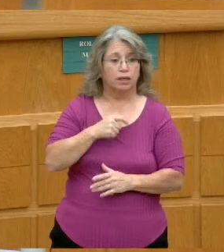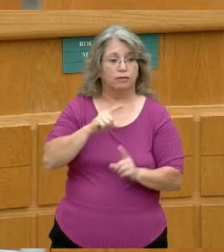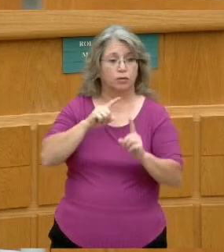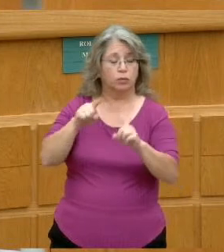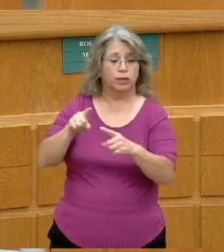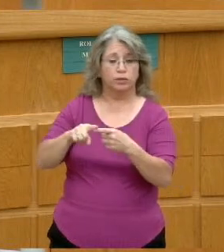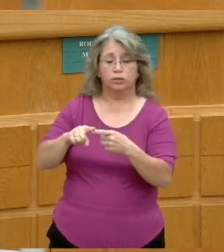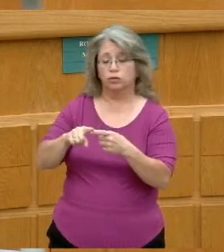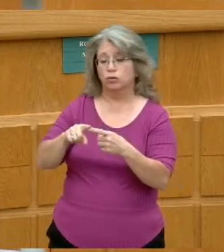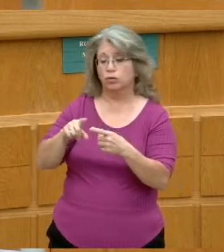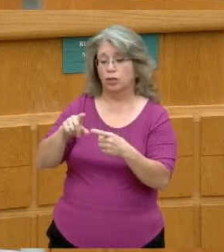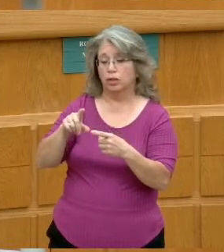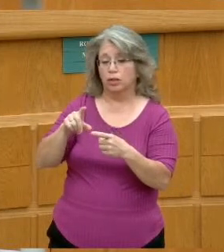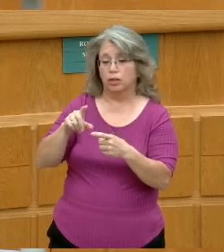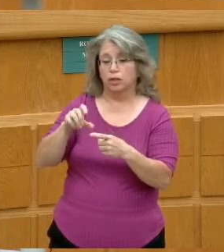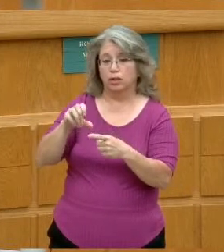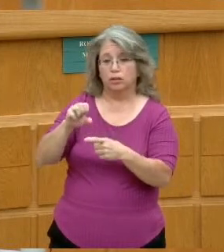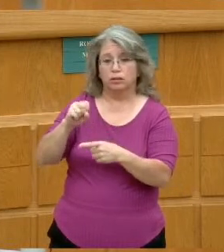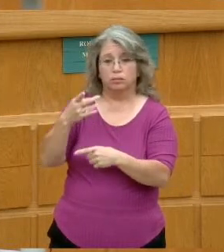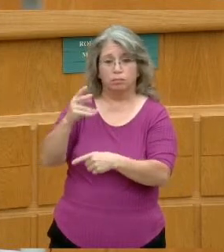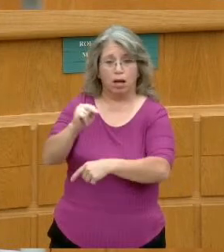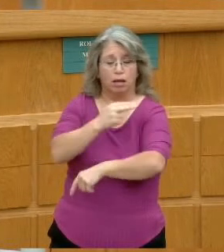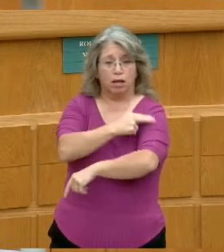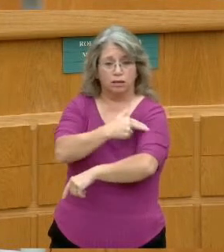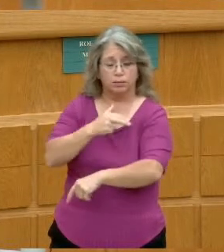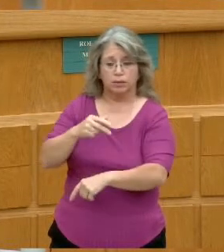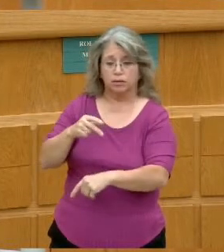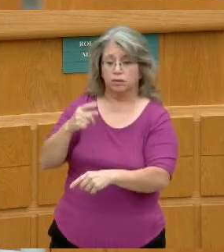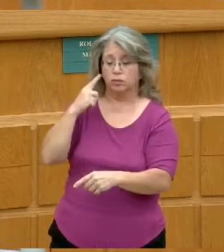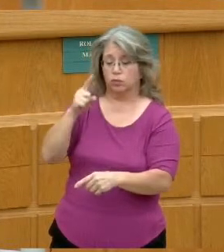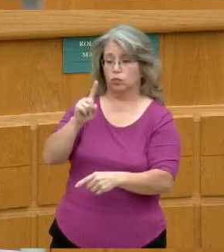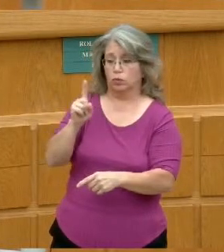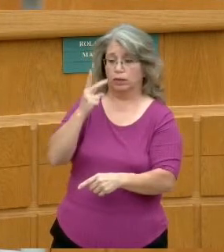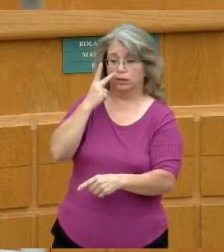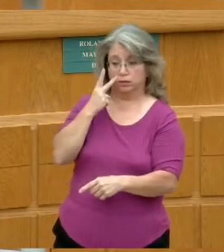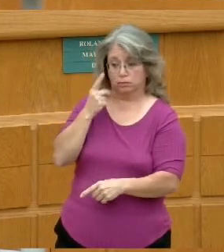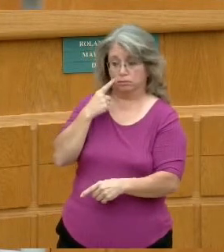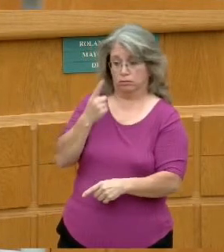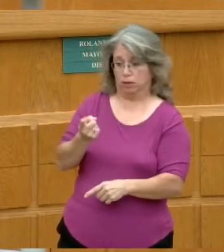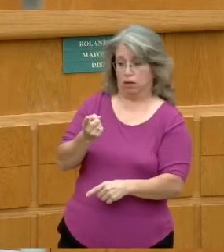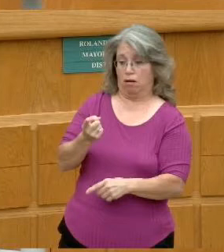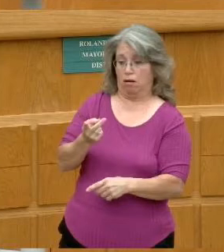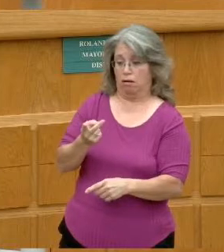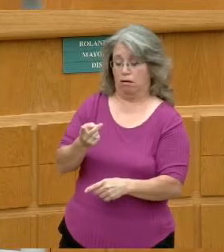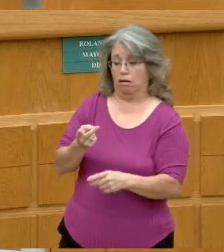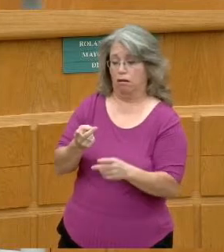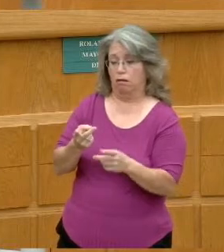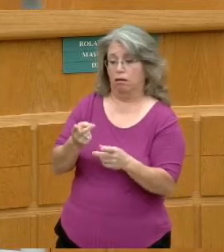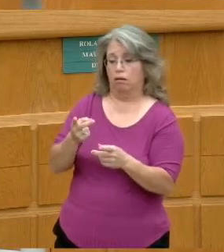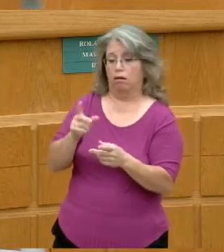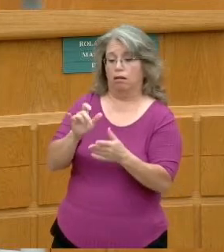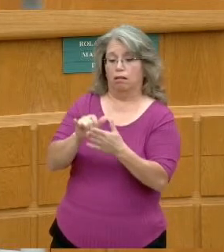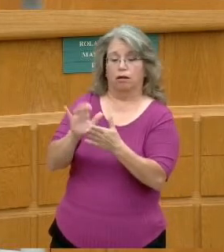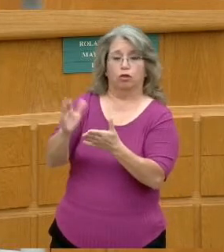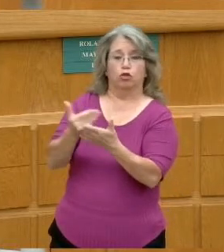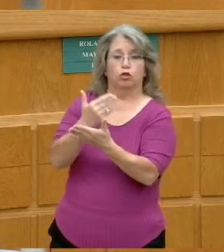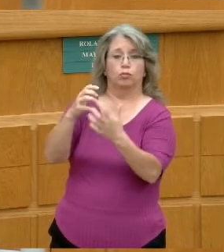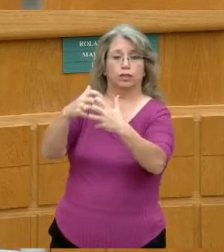unveiled Krista Spahn's Cepheid machine that can test 1,000 specimens a day. Today in our